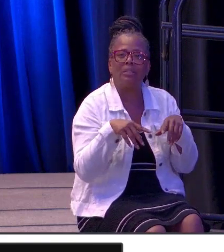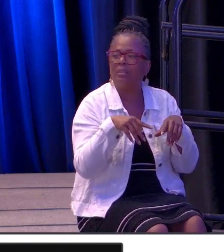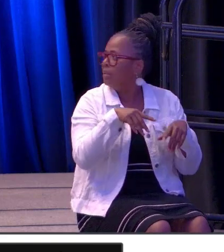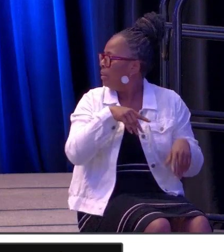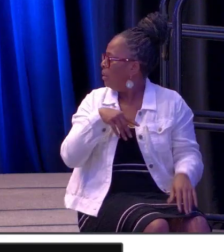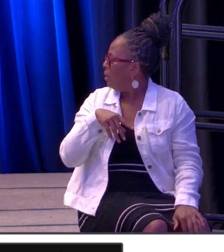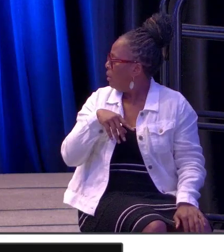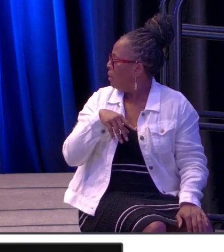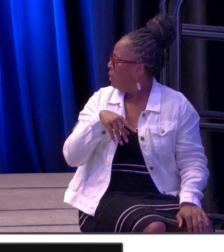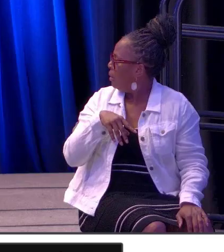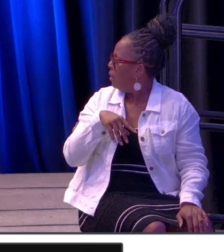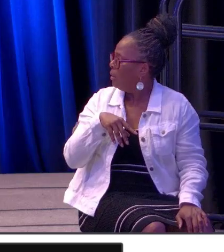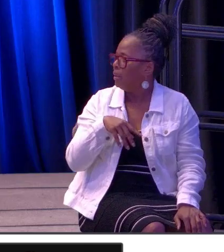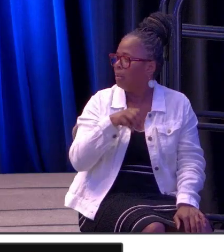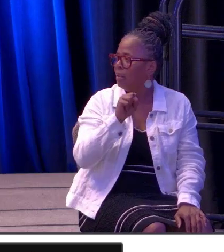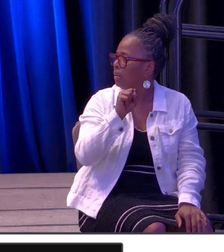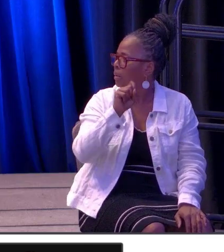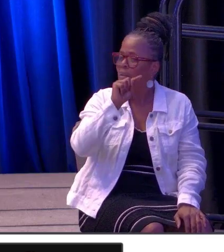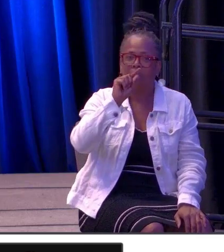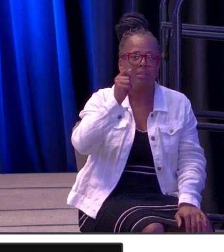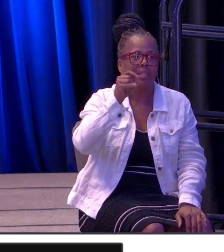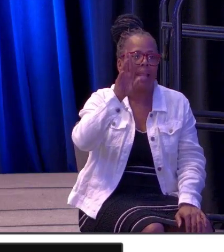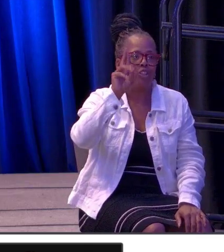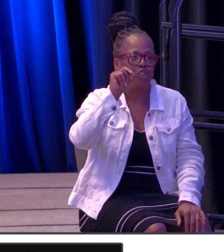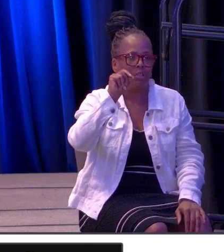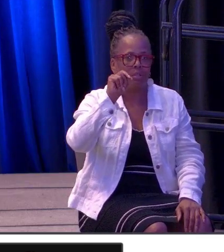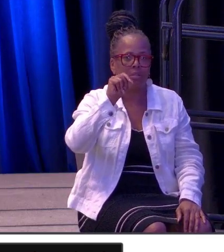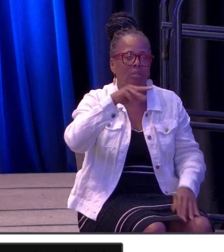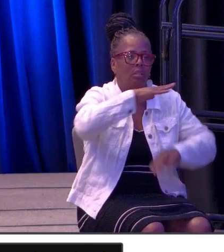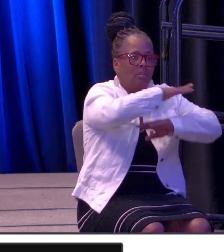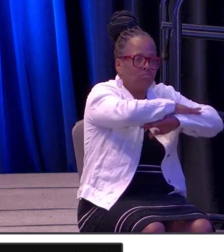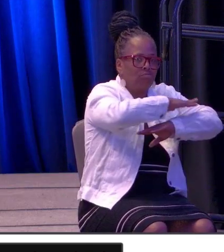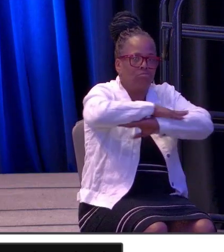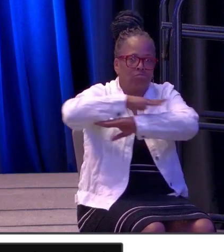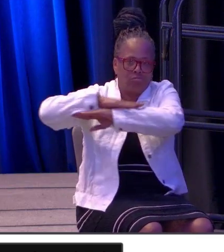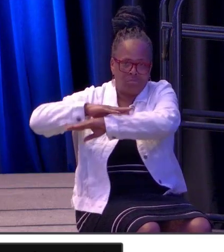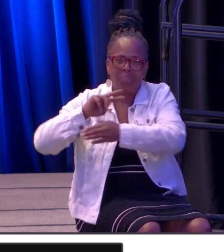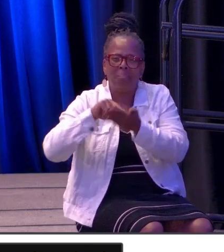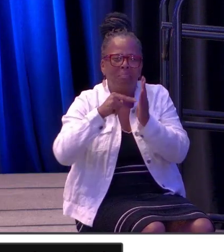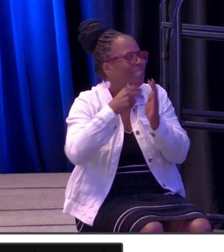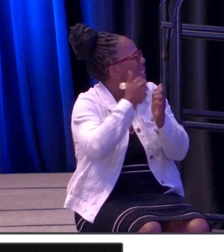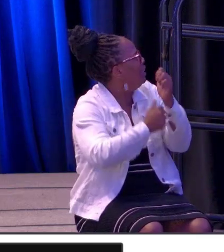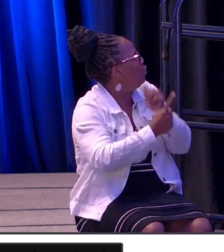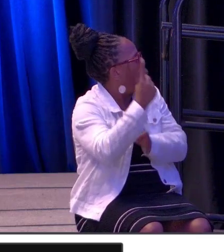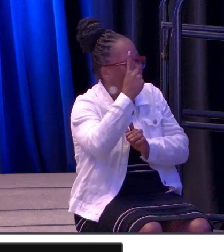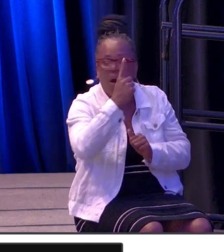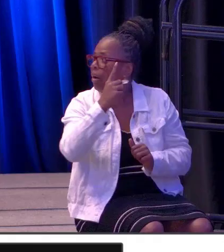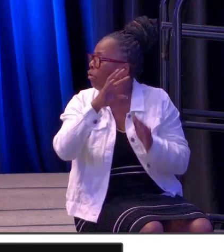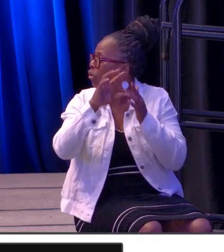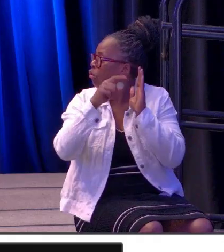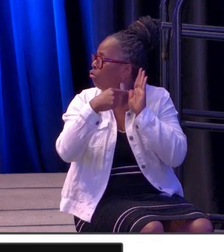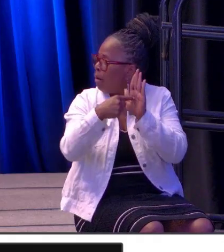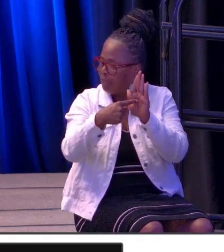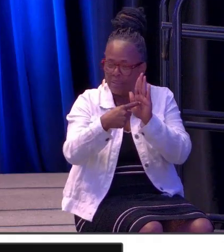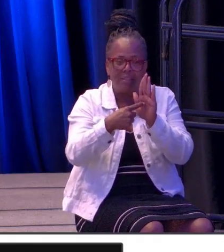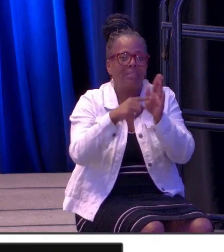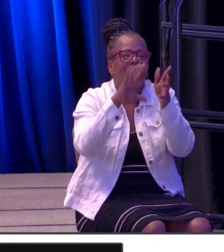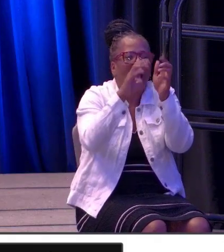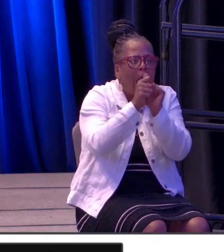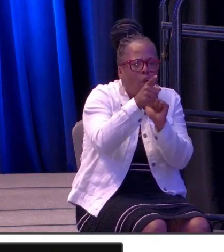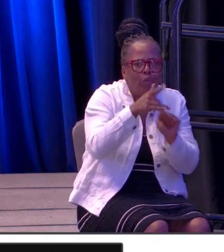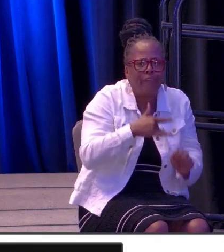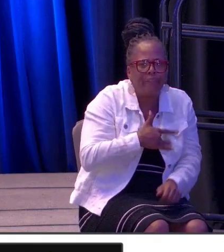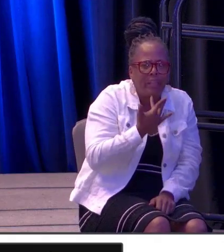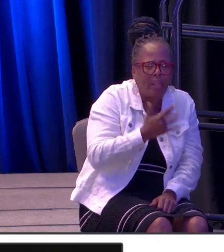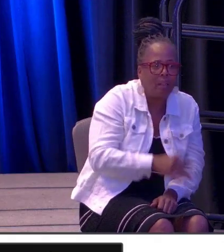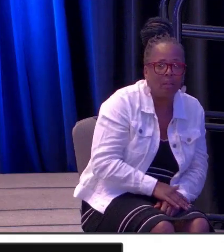stations. And the reason why we've done this is because each one has something to do with different ways that you feel and feeling about